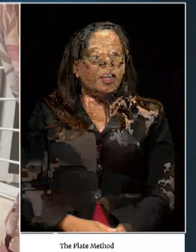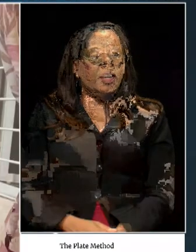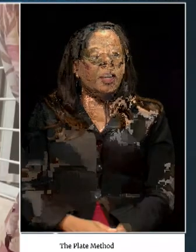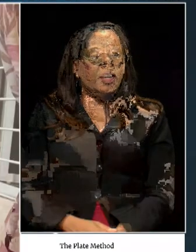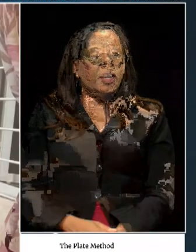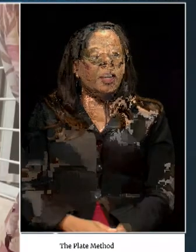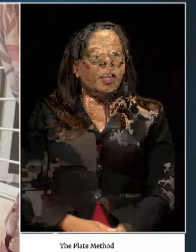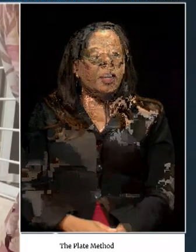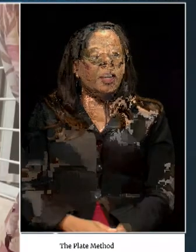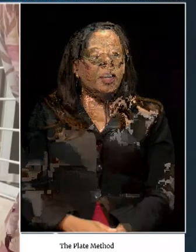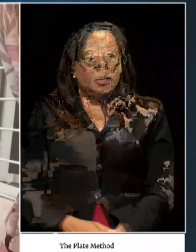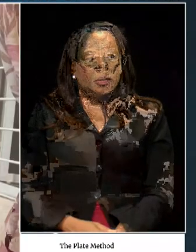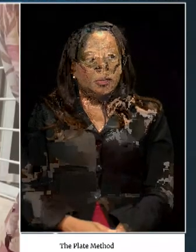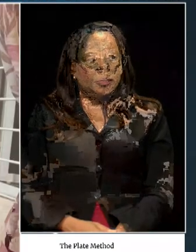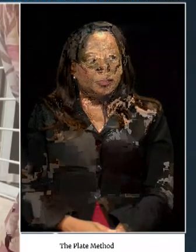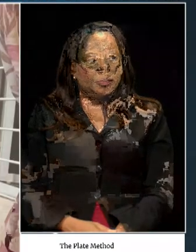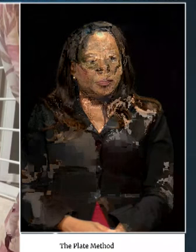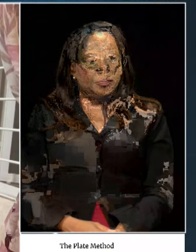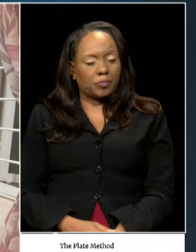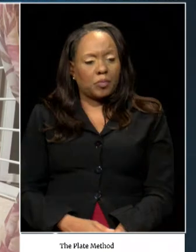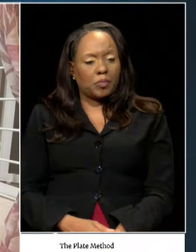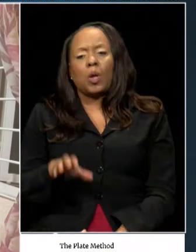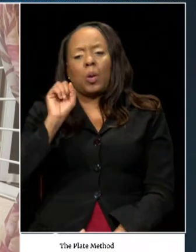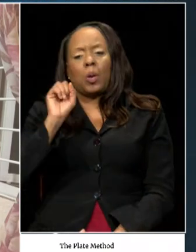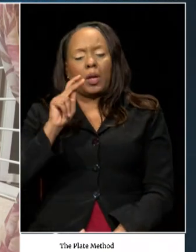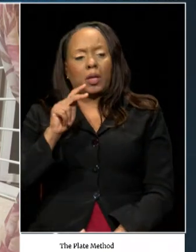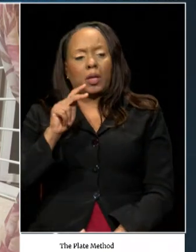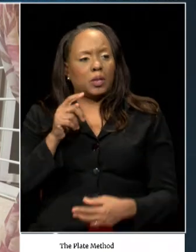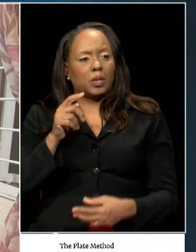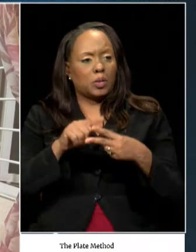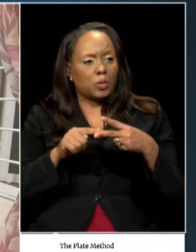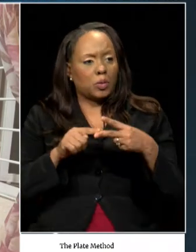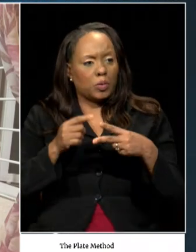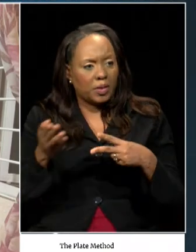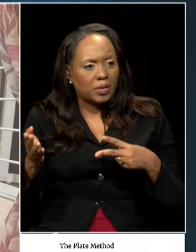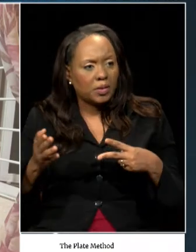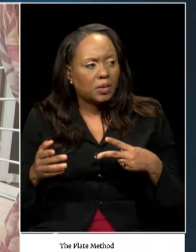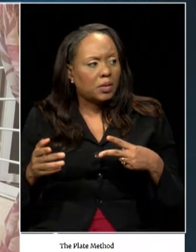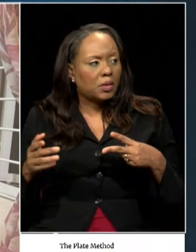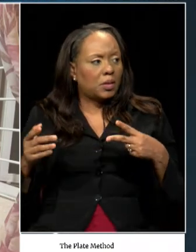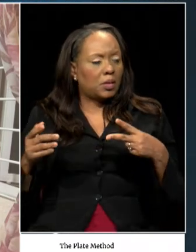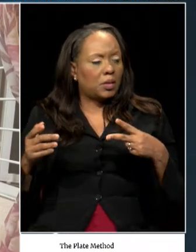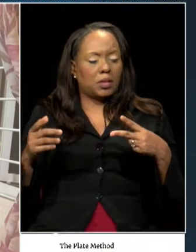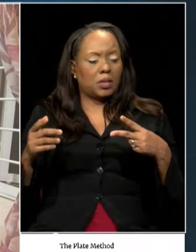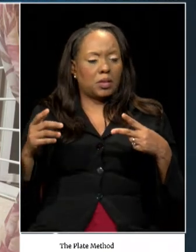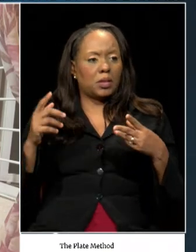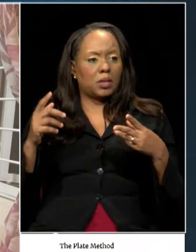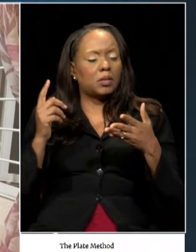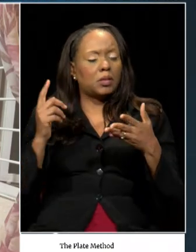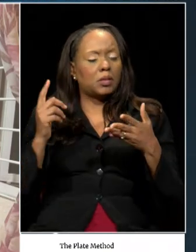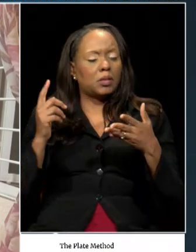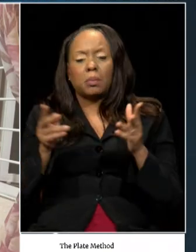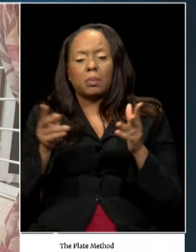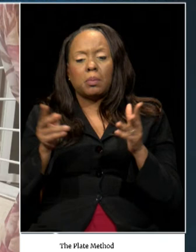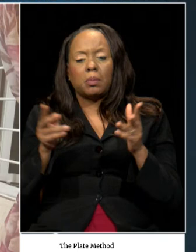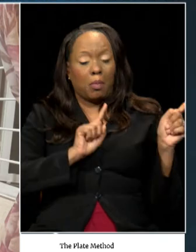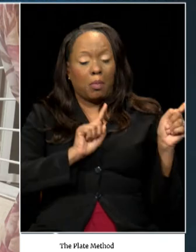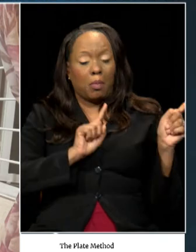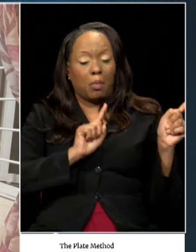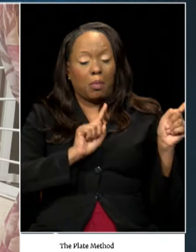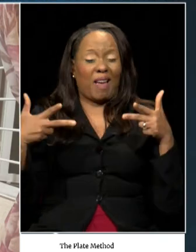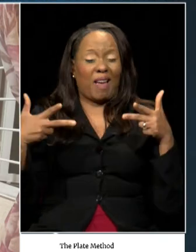two avenues that I am more familiar with. So when people present to the accident and emergency department